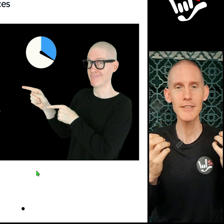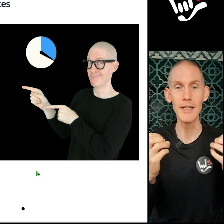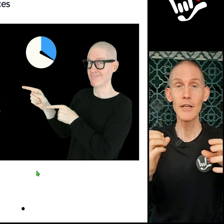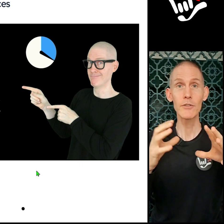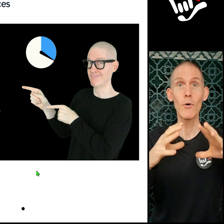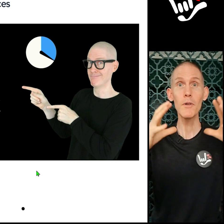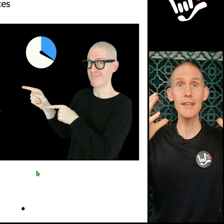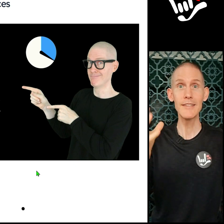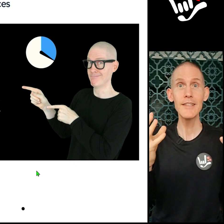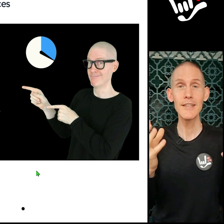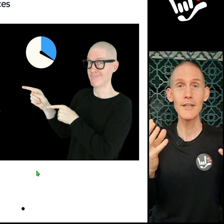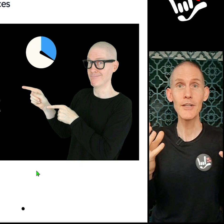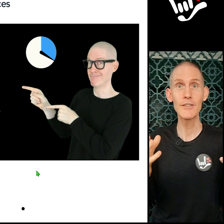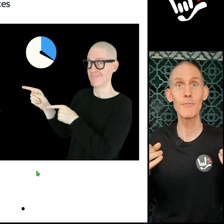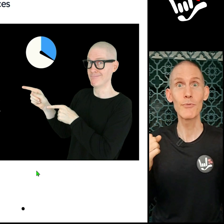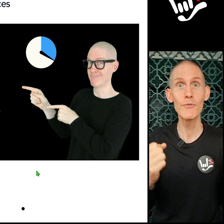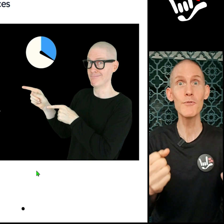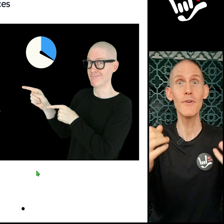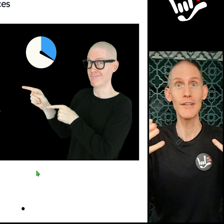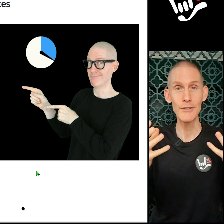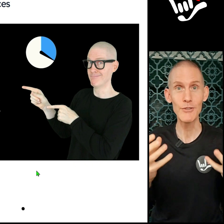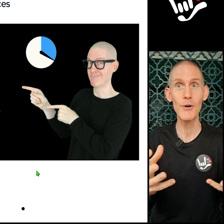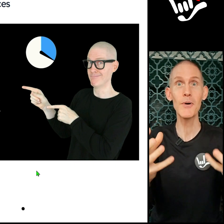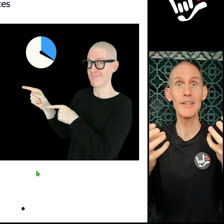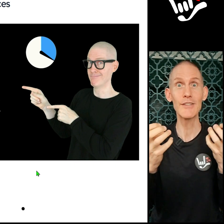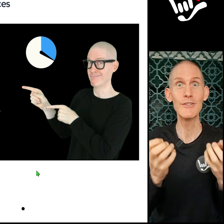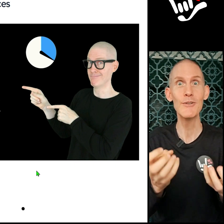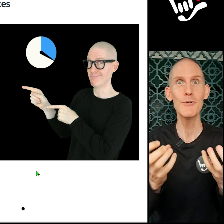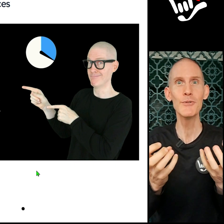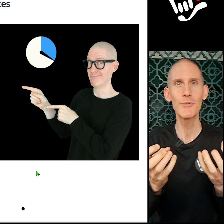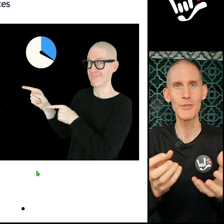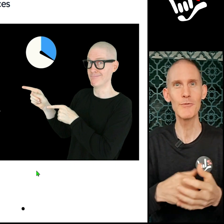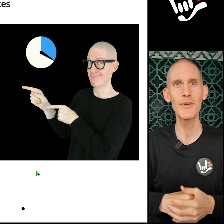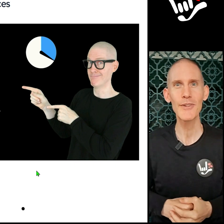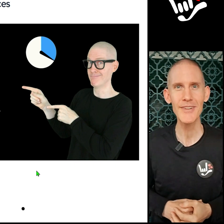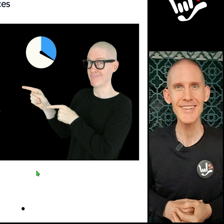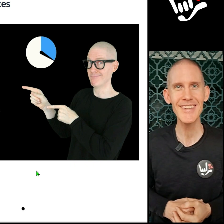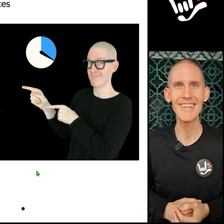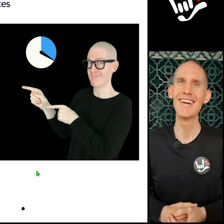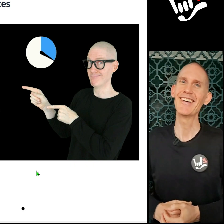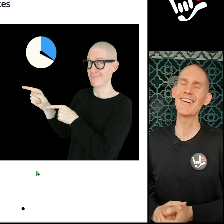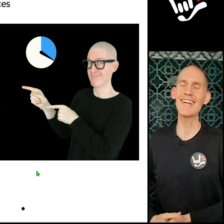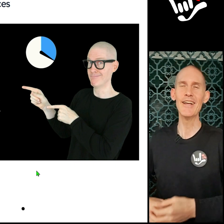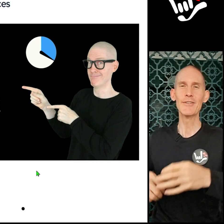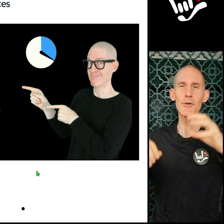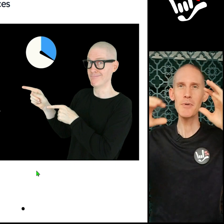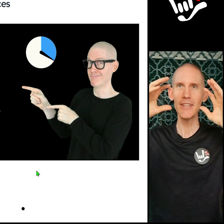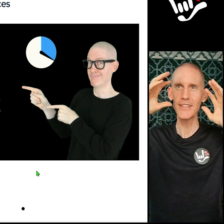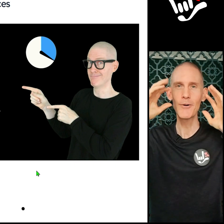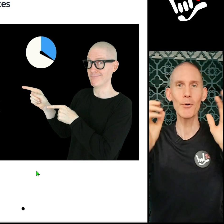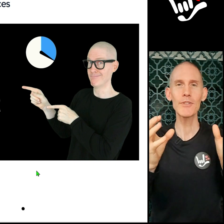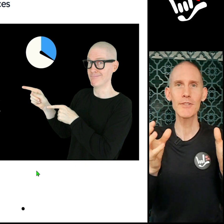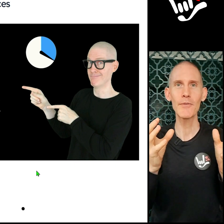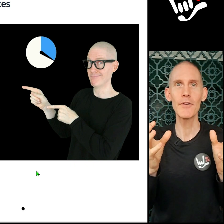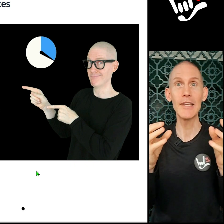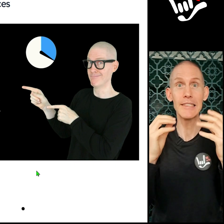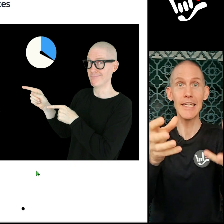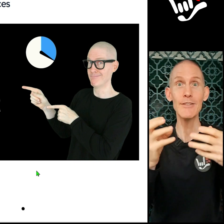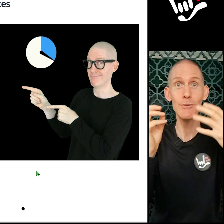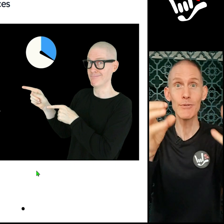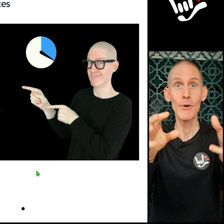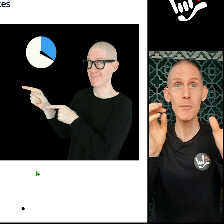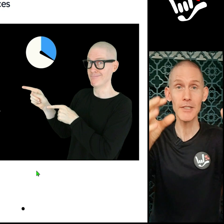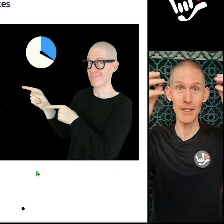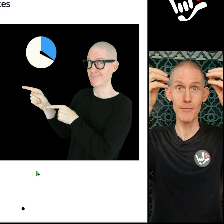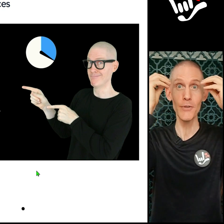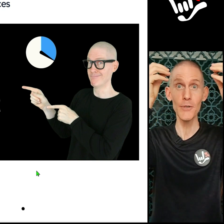being tested. Because the whole idea here is to prove and to show and to use what you've been learning, right? So many courses out there, they